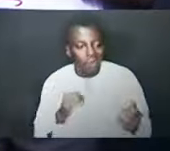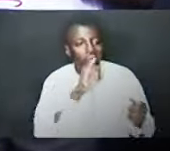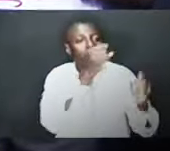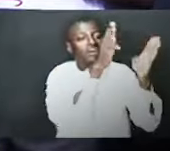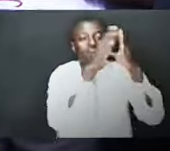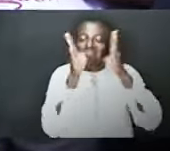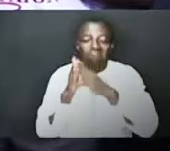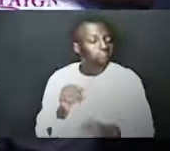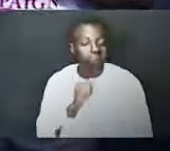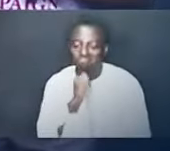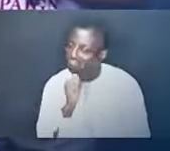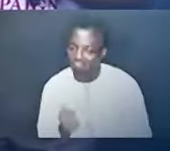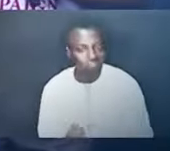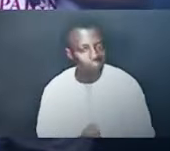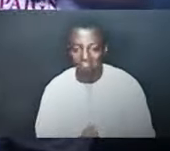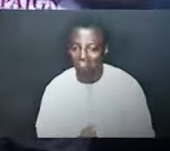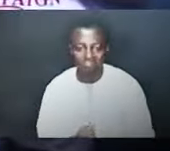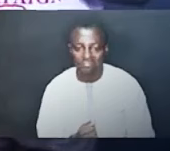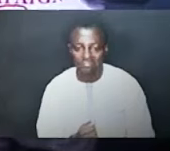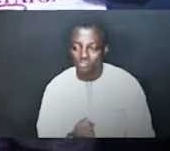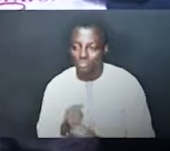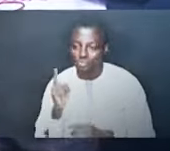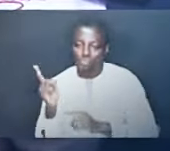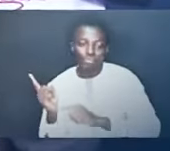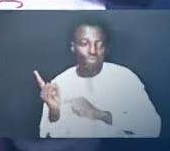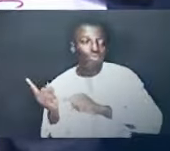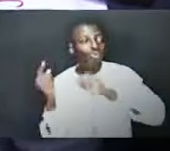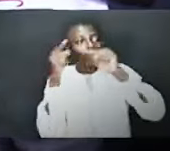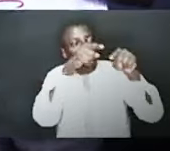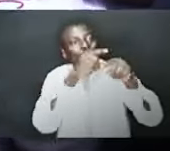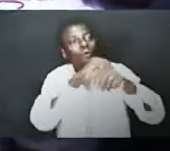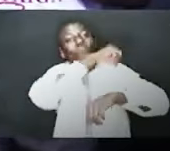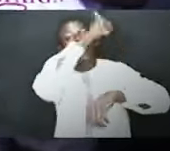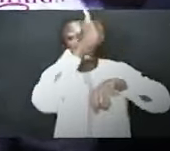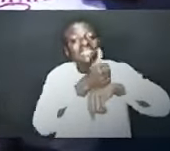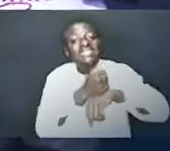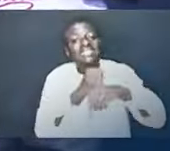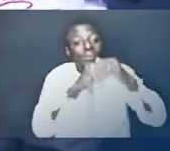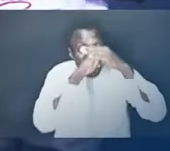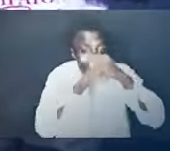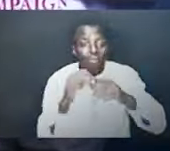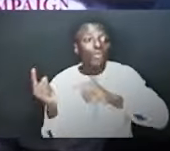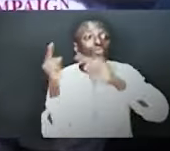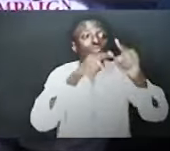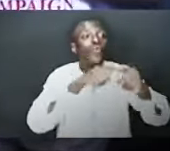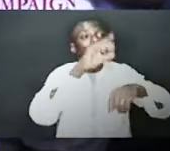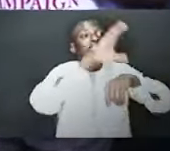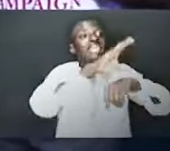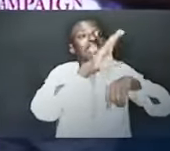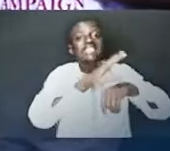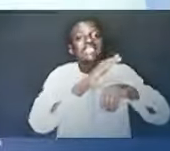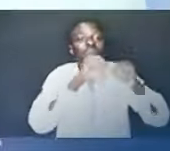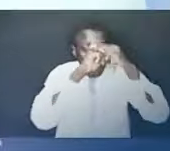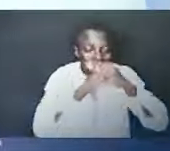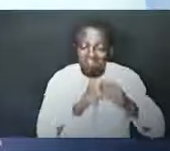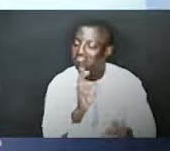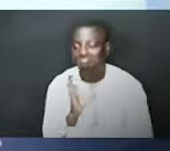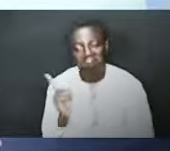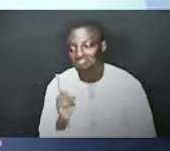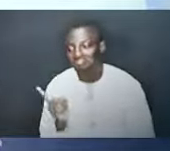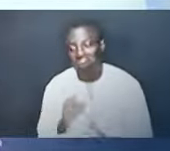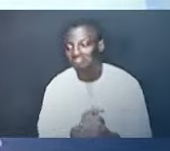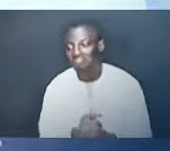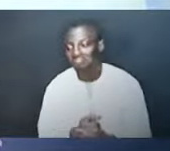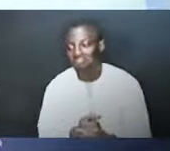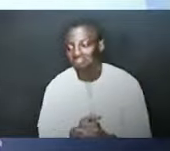jimidi say bebere ba enye bipo yi so ana say Jerusalem ana mo be sorry eja no. Now to say the